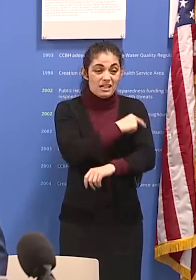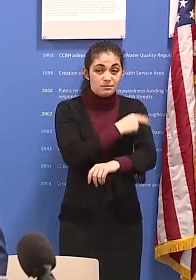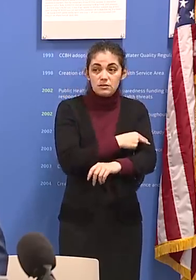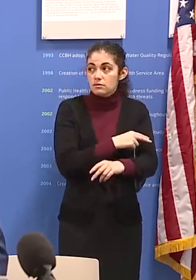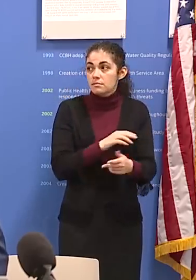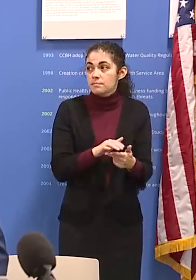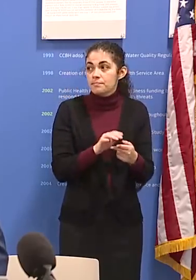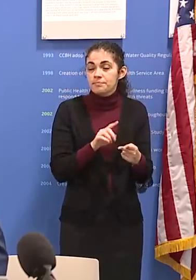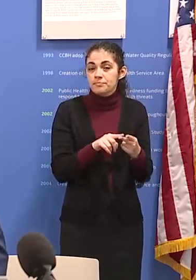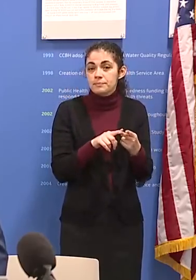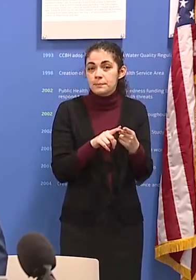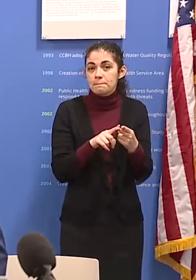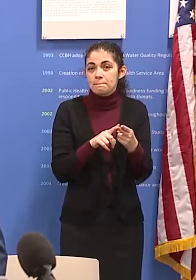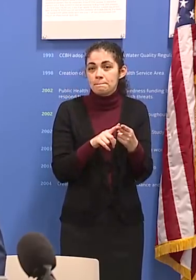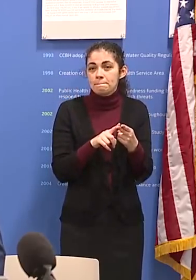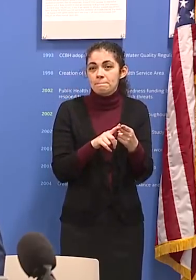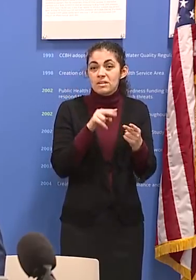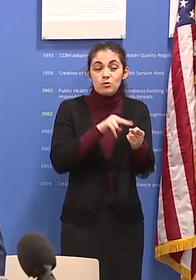Hospitals,